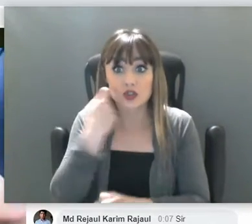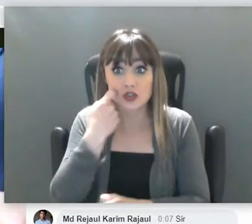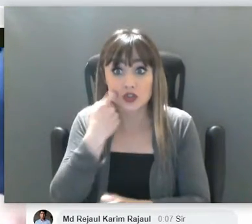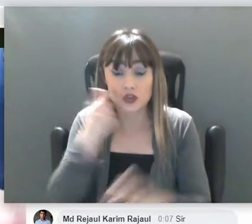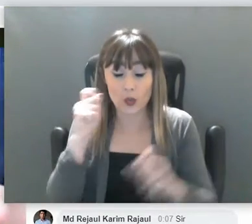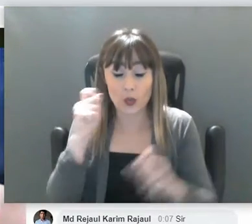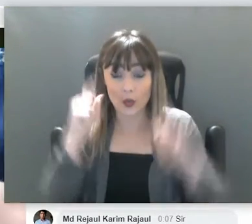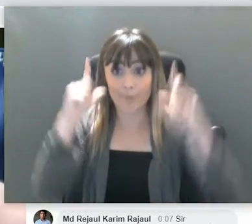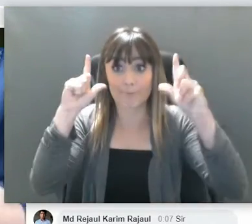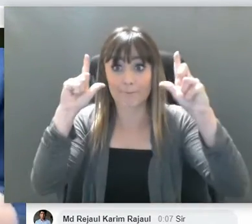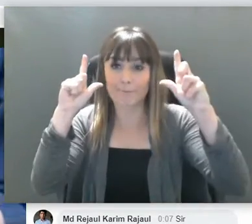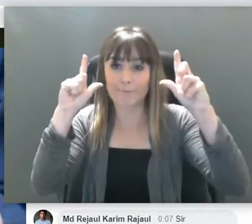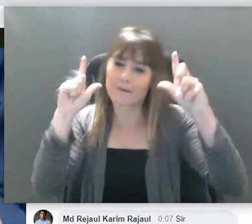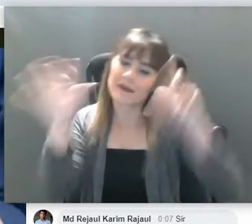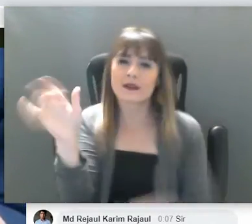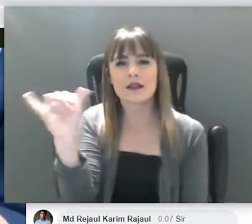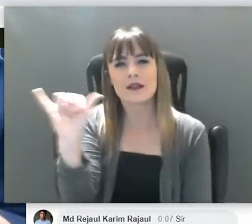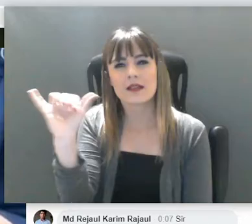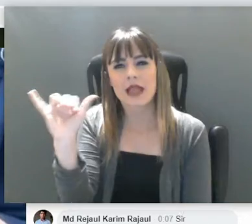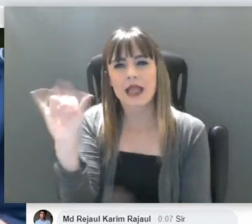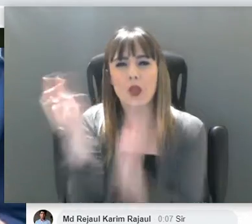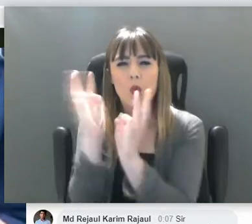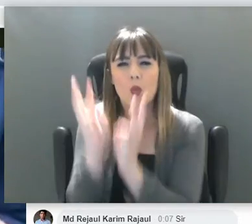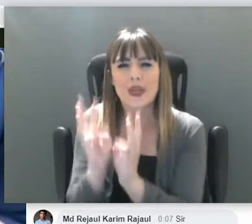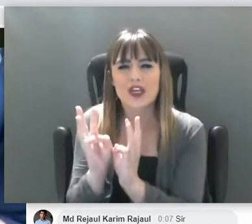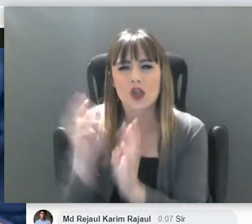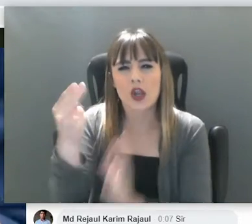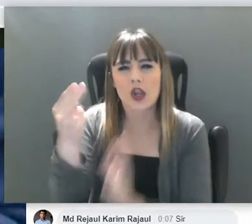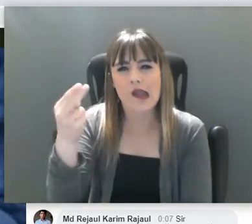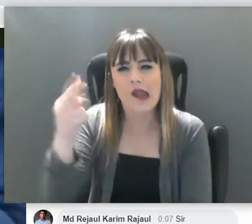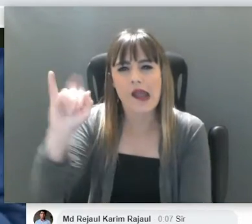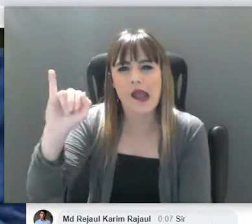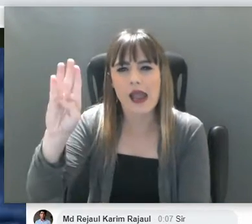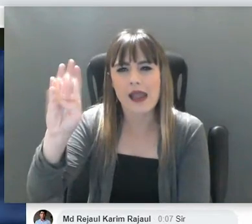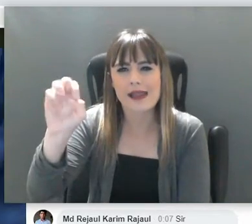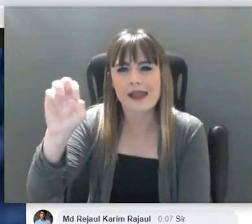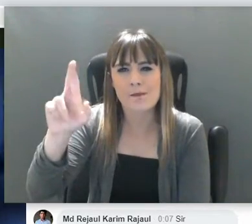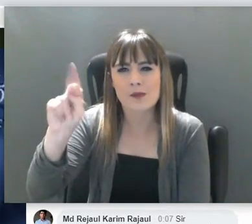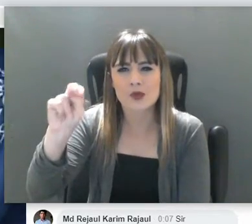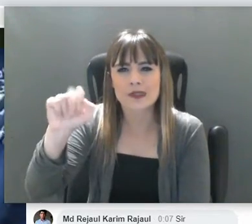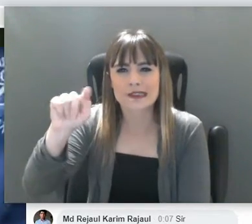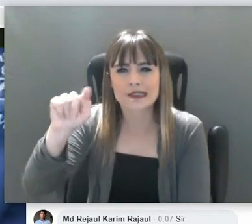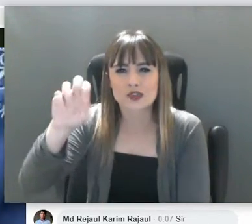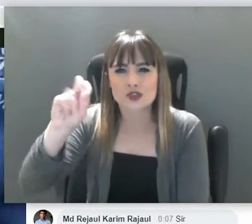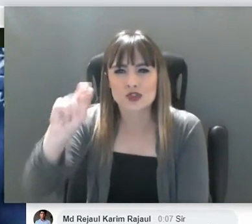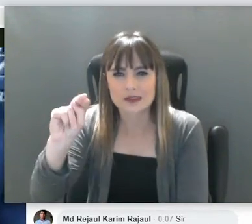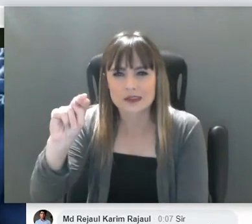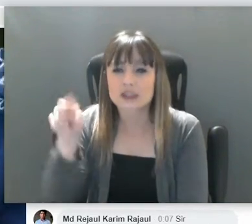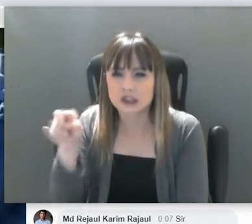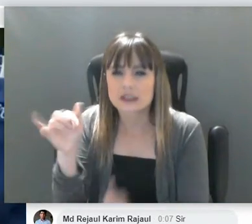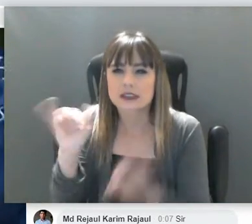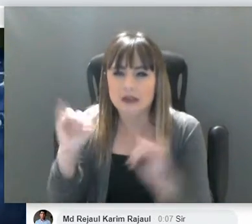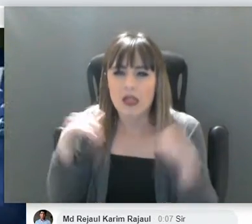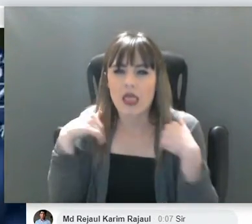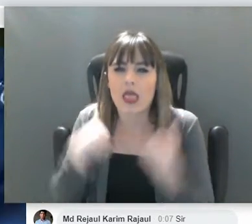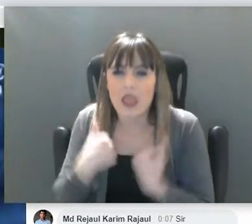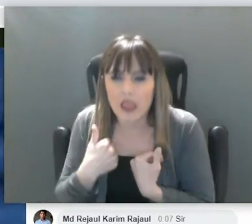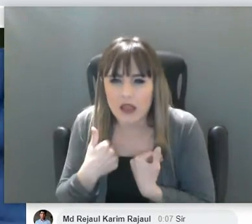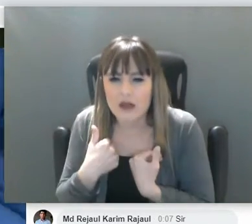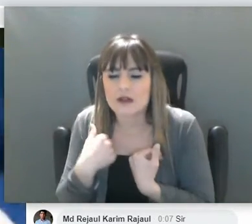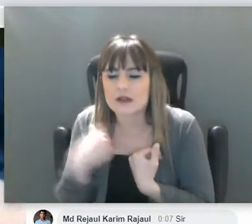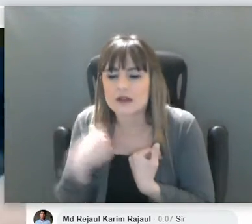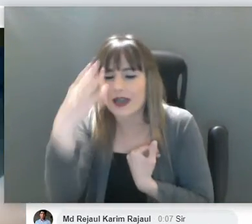torpor, which is kind of like a wintertime hibernation for these guys. So she's still pretty sleepy. So she's a little sluggish. Yep, she's going to wake up. We'll put her back